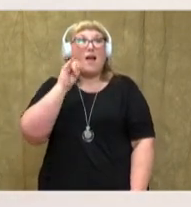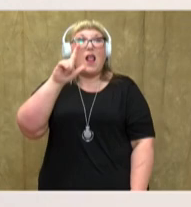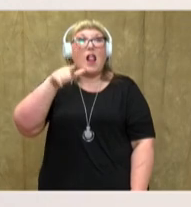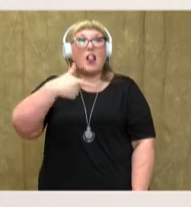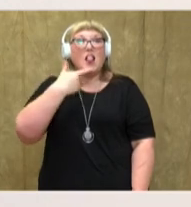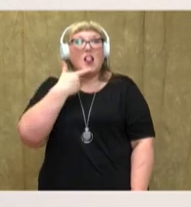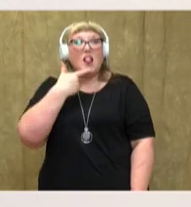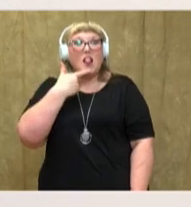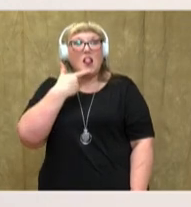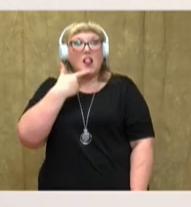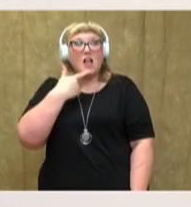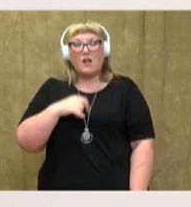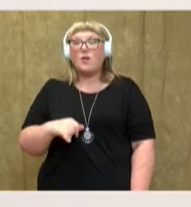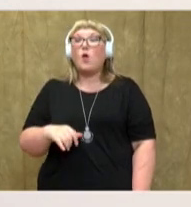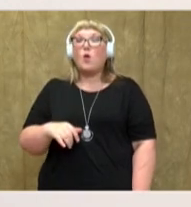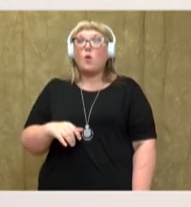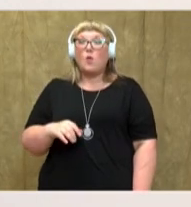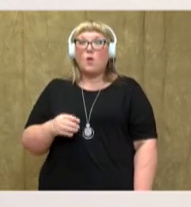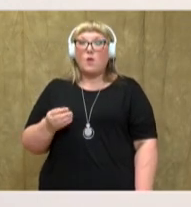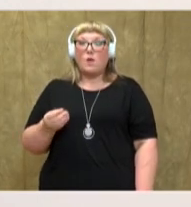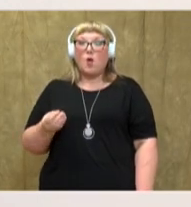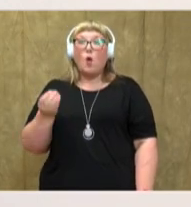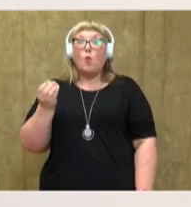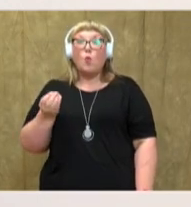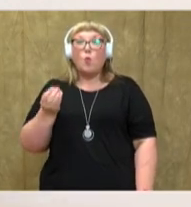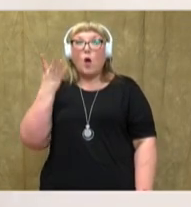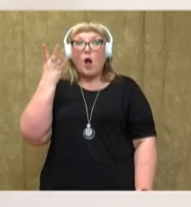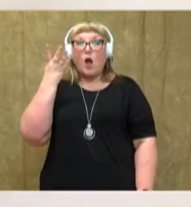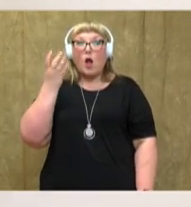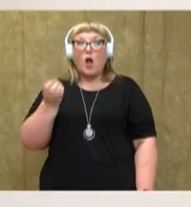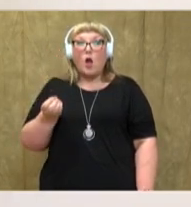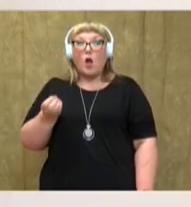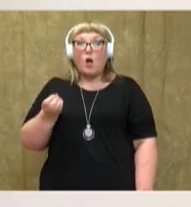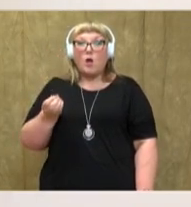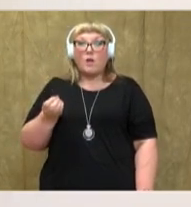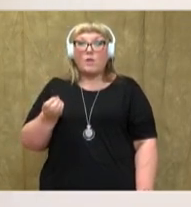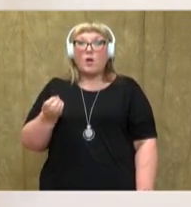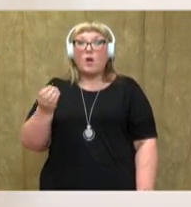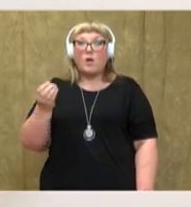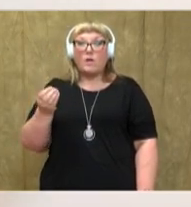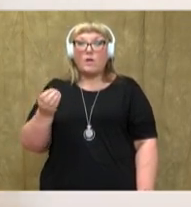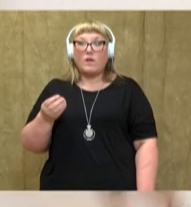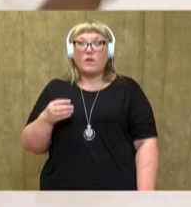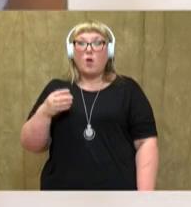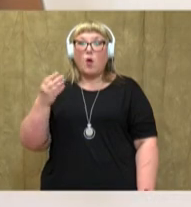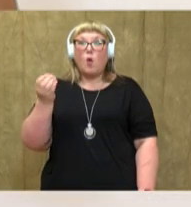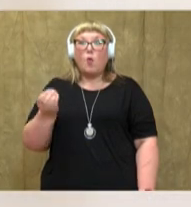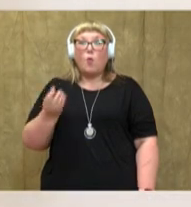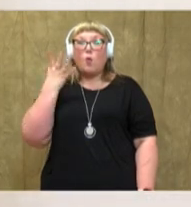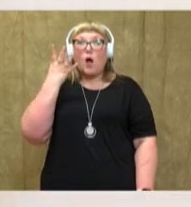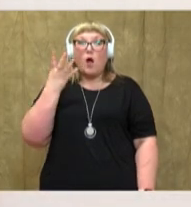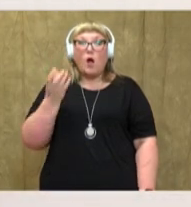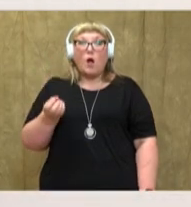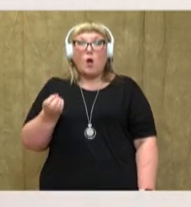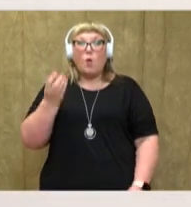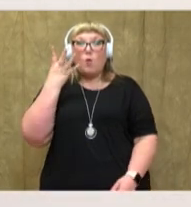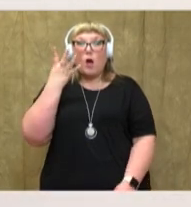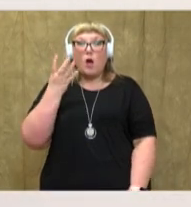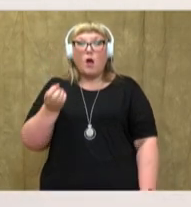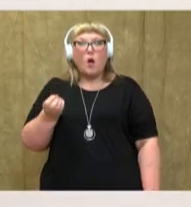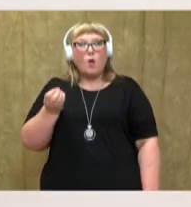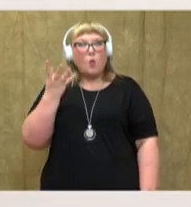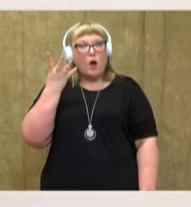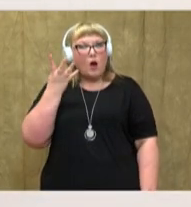Very good. Listen to those sounds. Now you know what to do. Tap those sounds or you can follow me with your fingers.